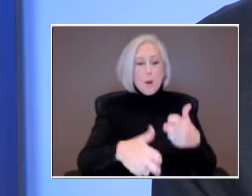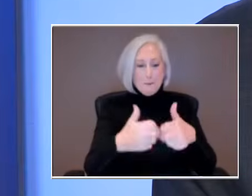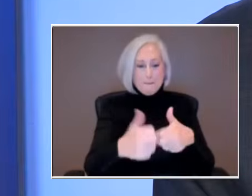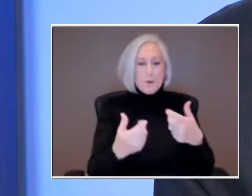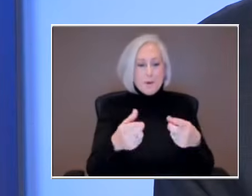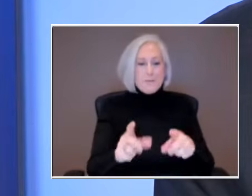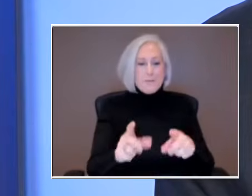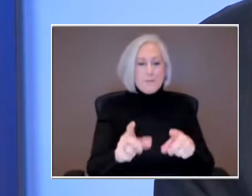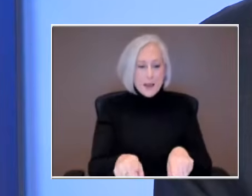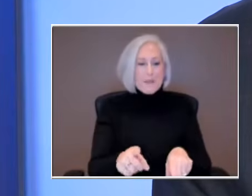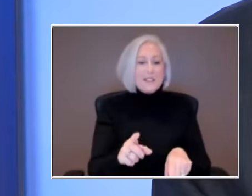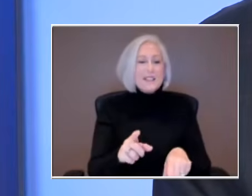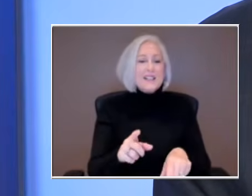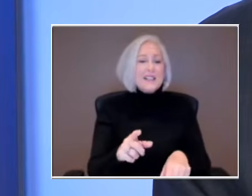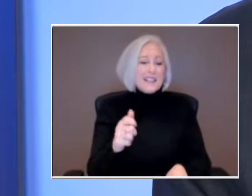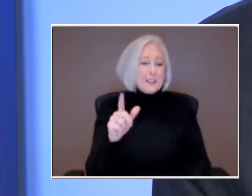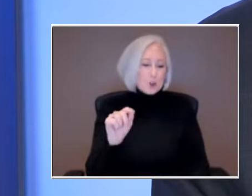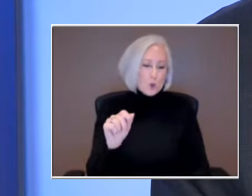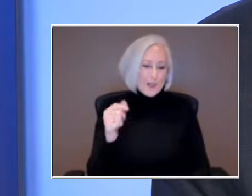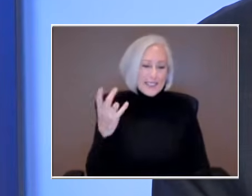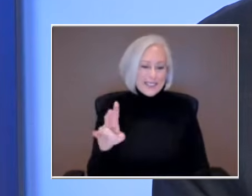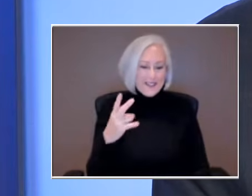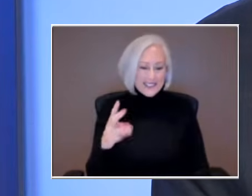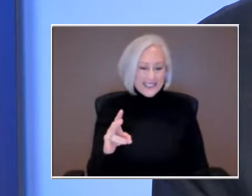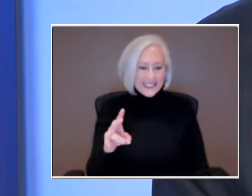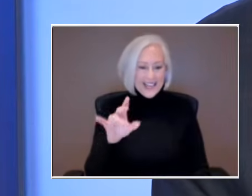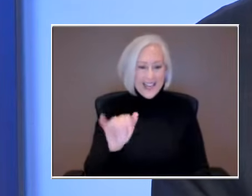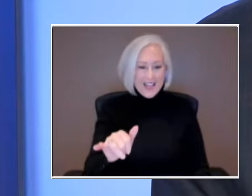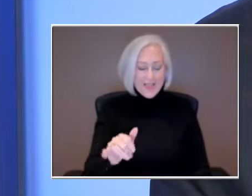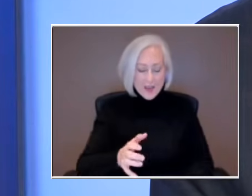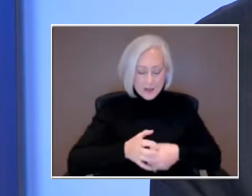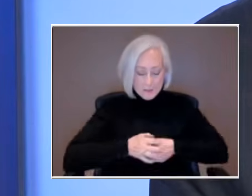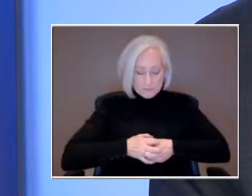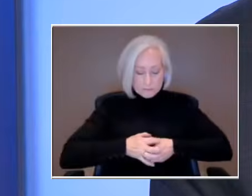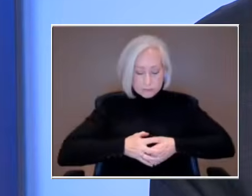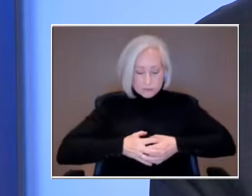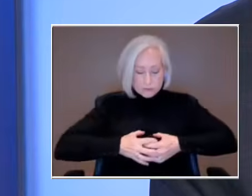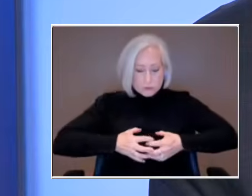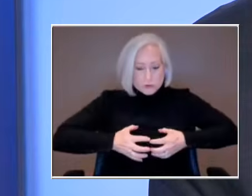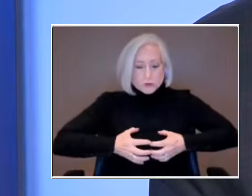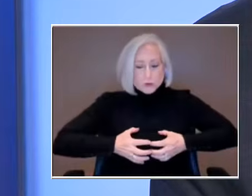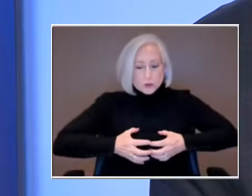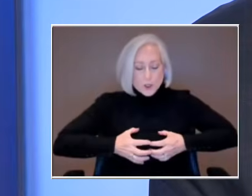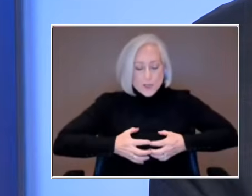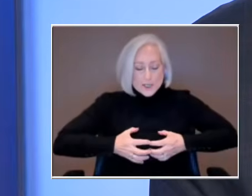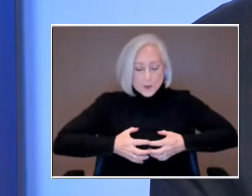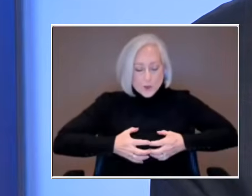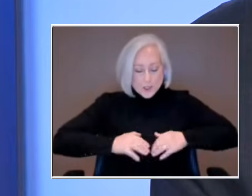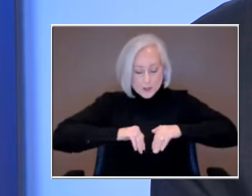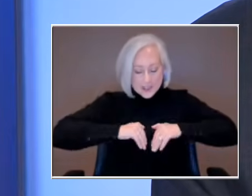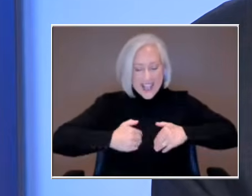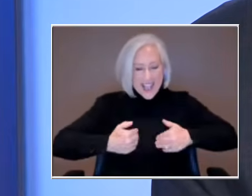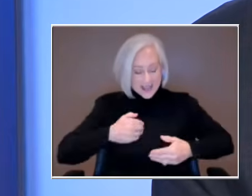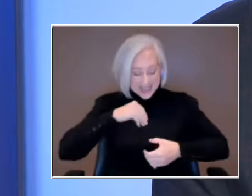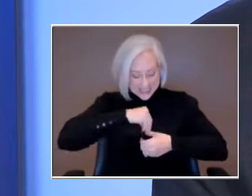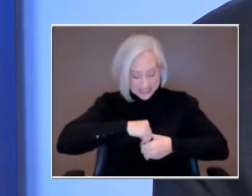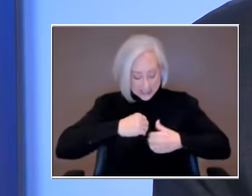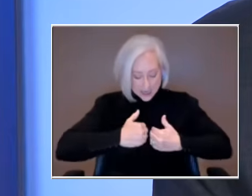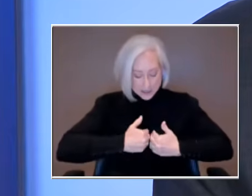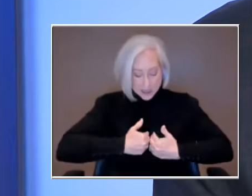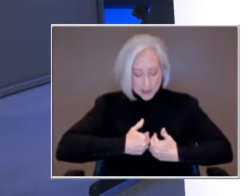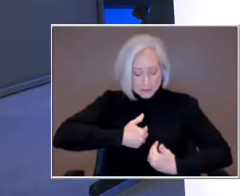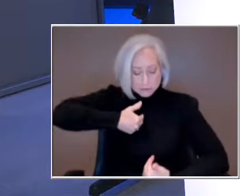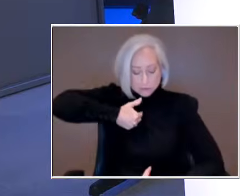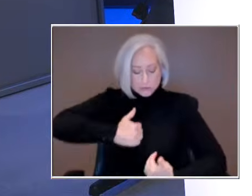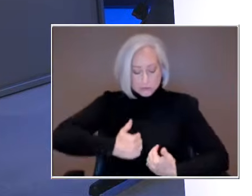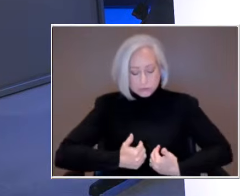of 2017, is that it was starting to take the place of other things that needed to be there. Right. Like my ability to breathe. And what I